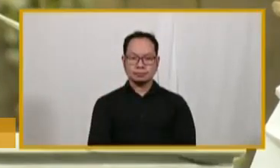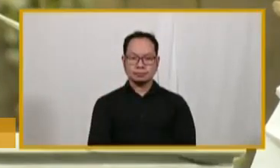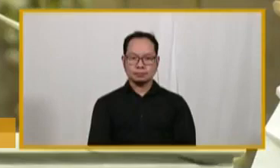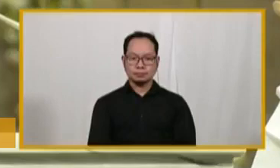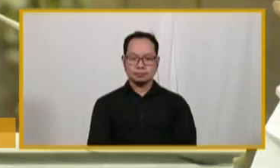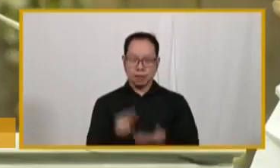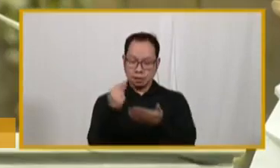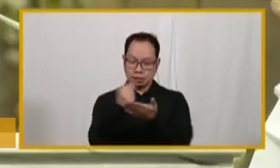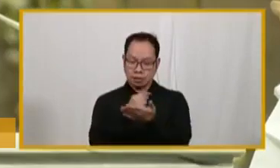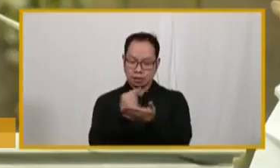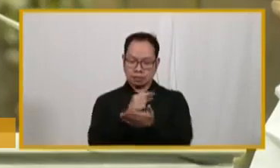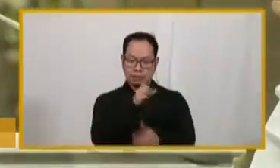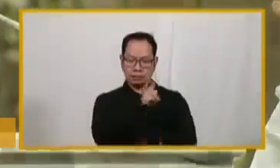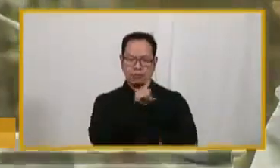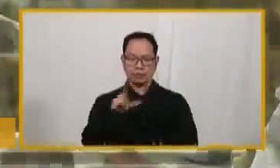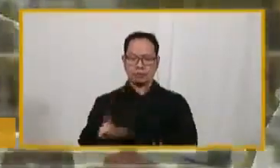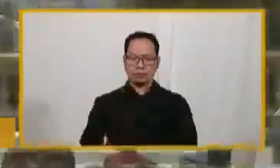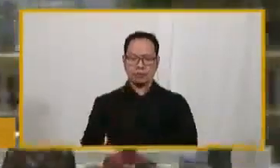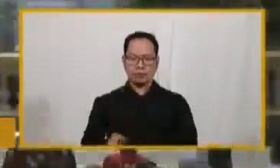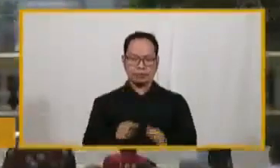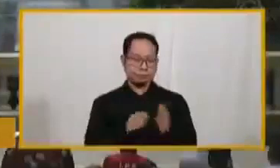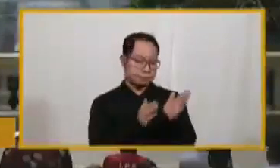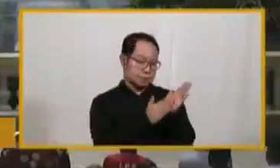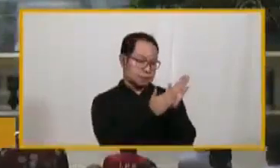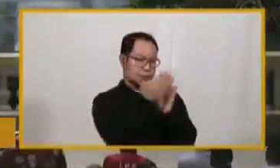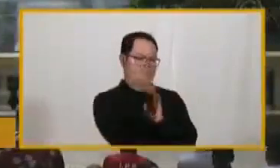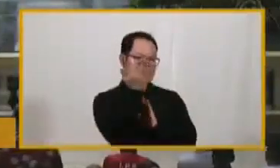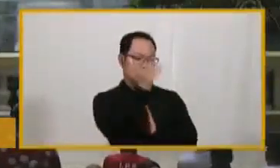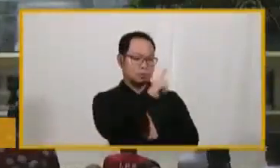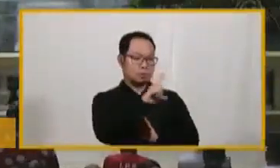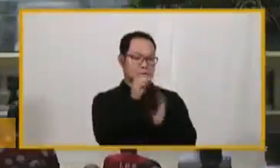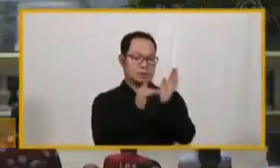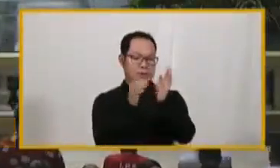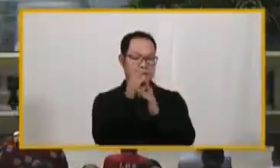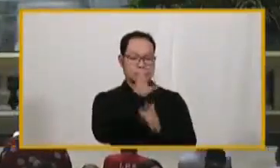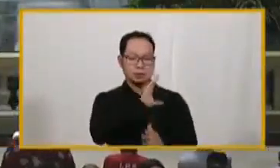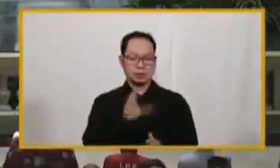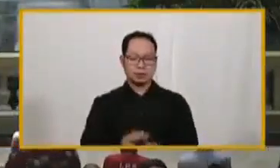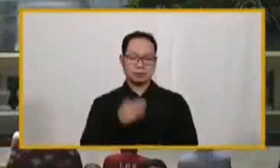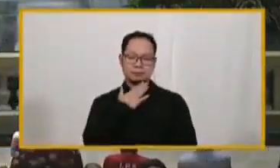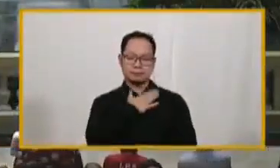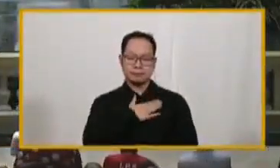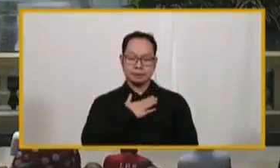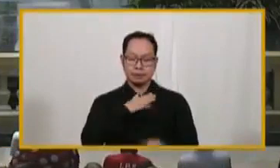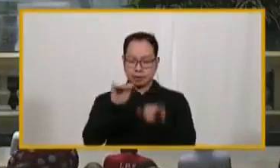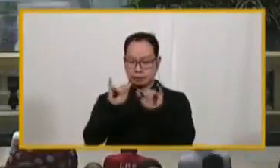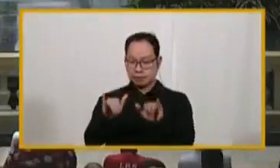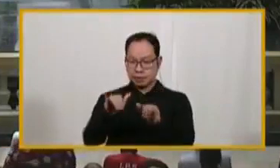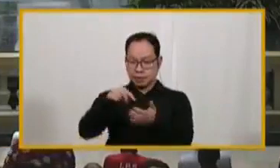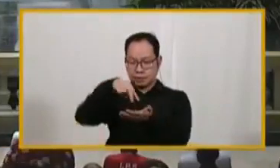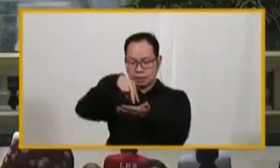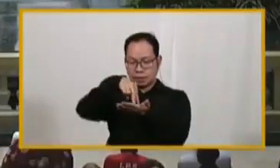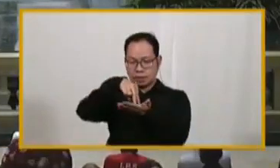The Gospel of the Lord. Praise to you, Lord Jesus Christ. Please remain standing.